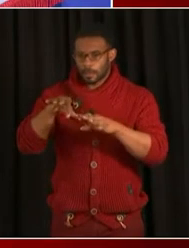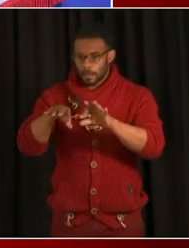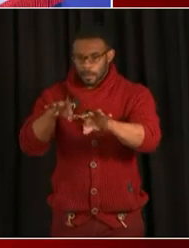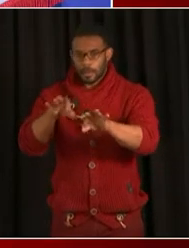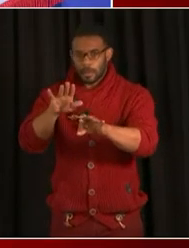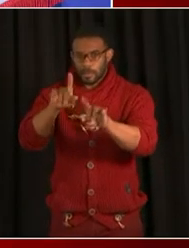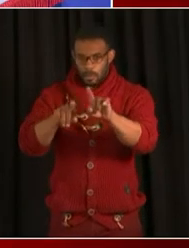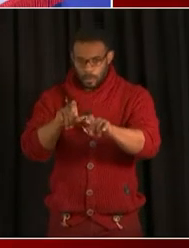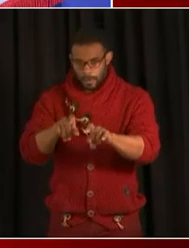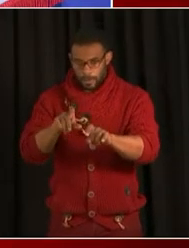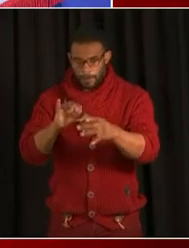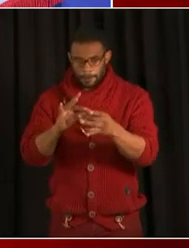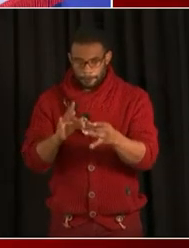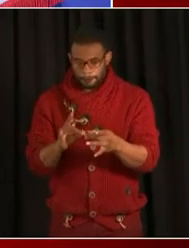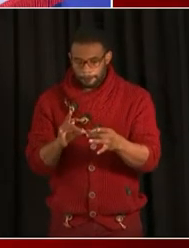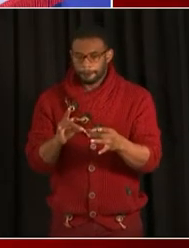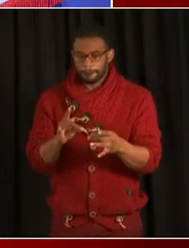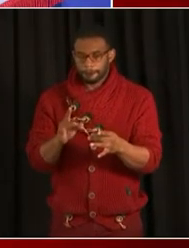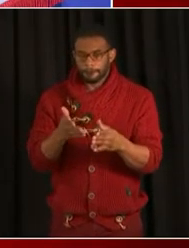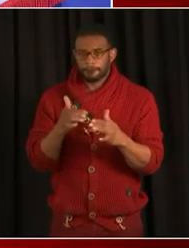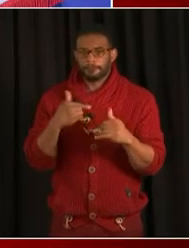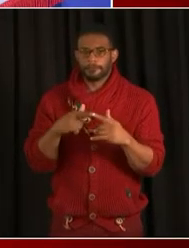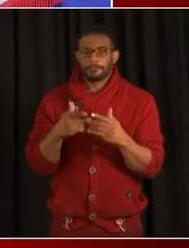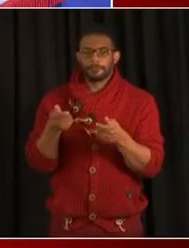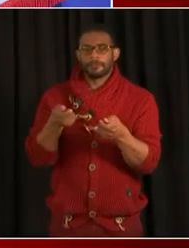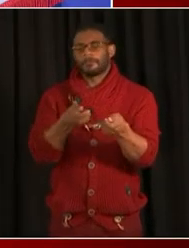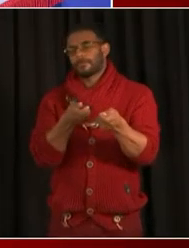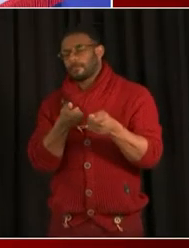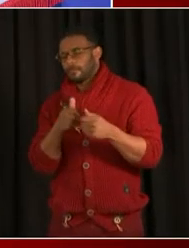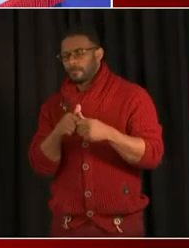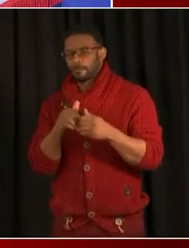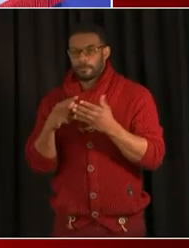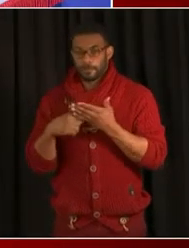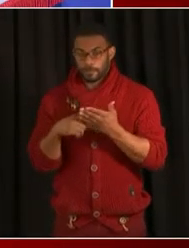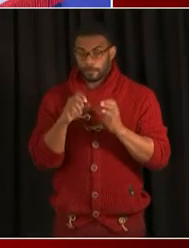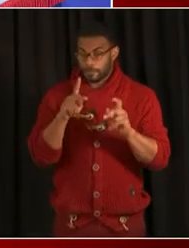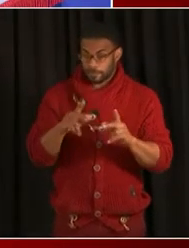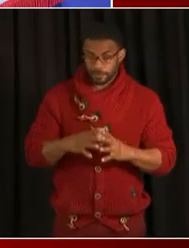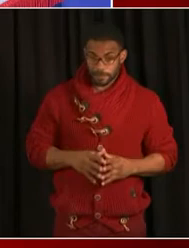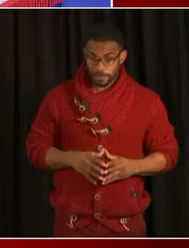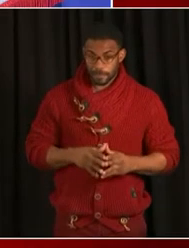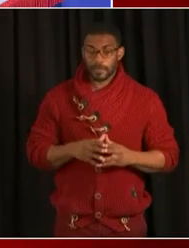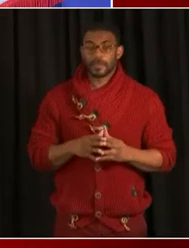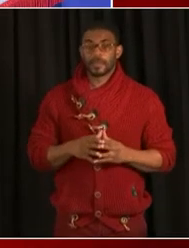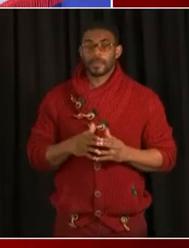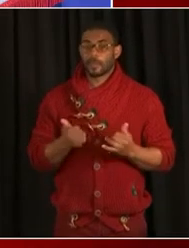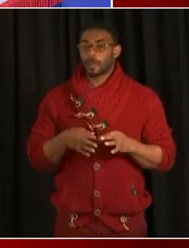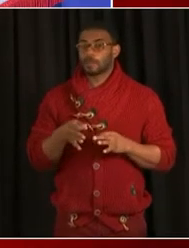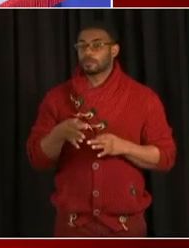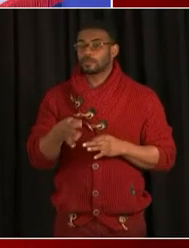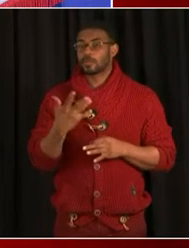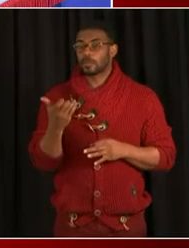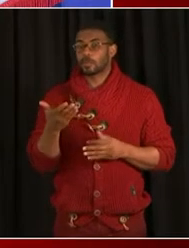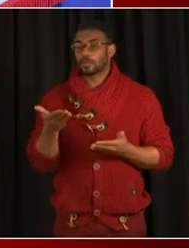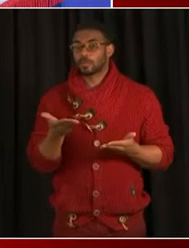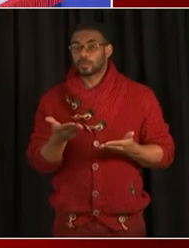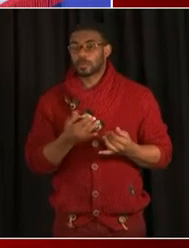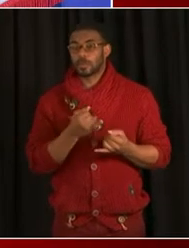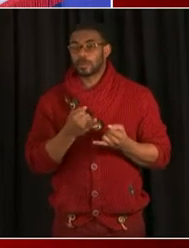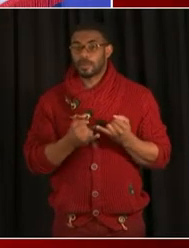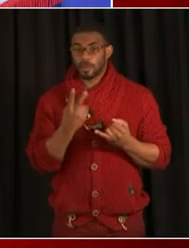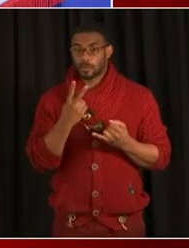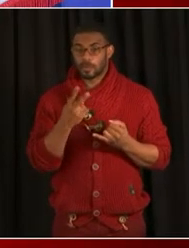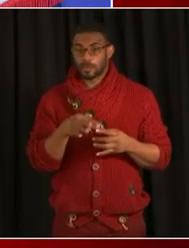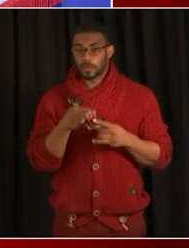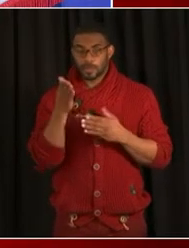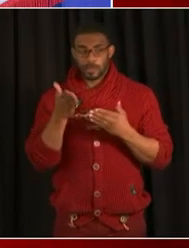up your question or comment and allow us to bring you into the conversation as well. So without further ado, I want to bring in our final